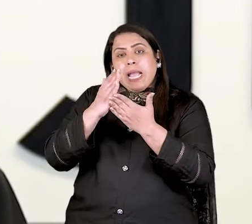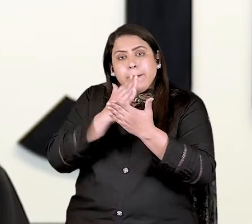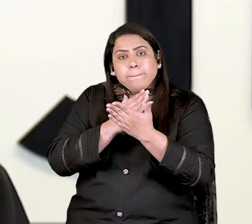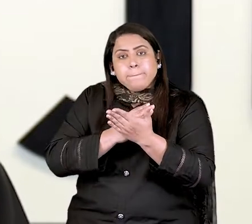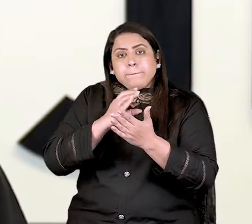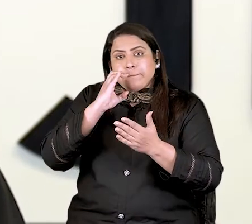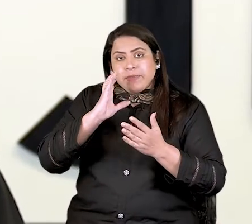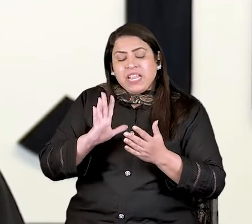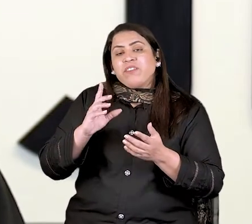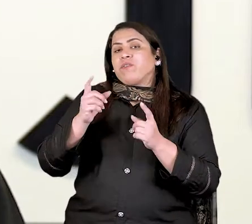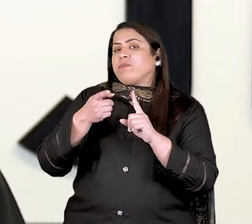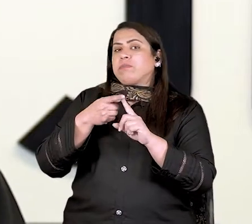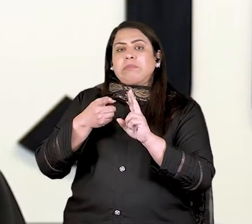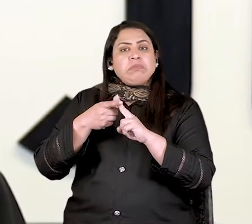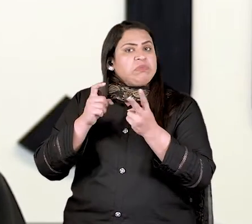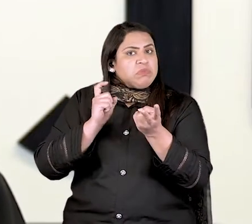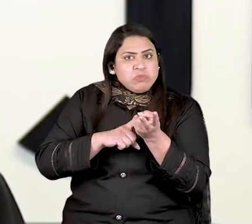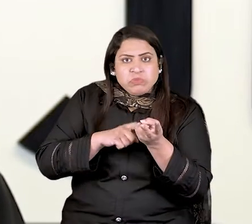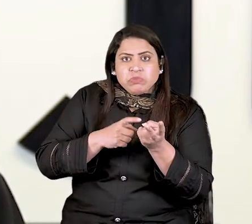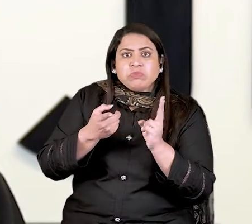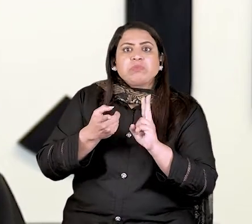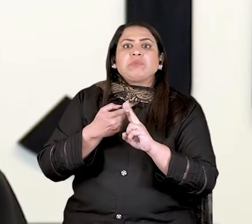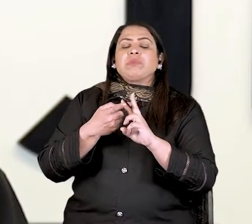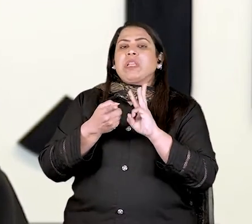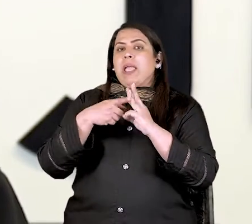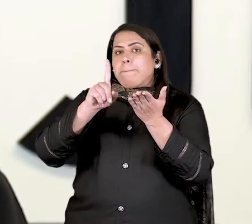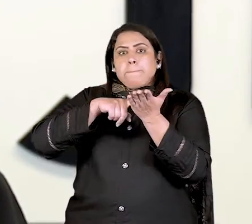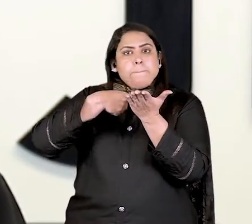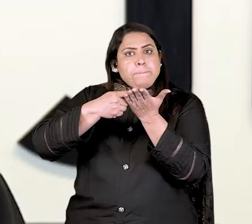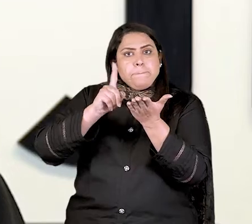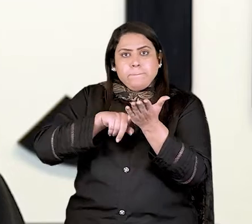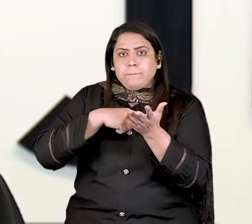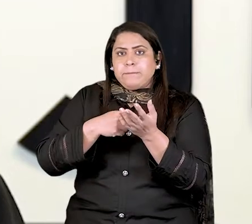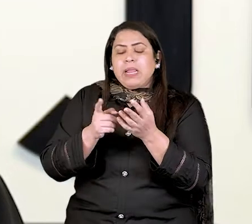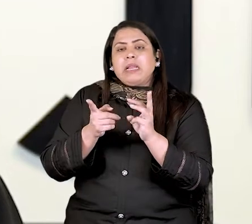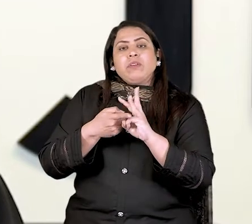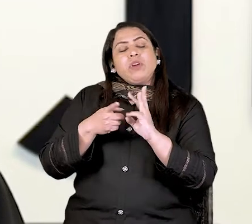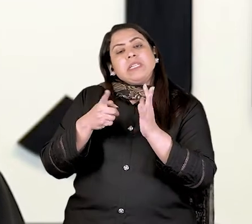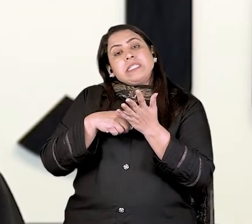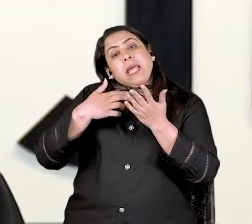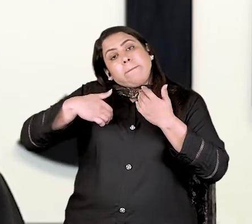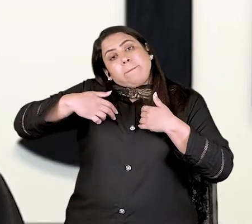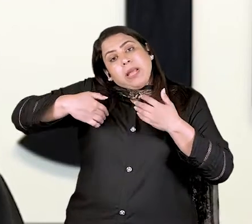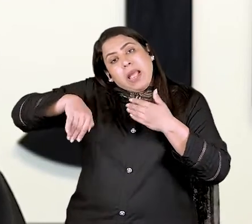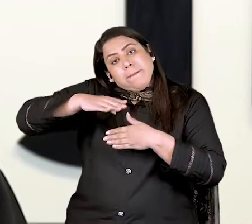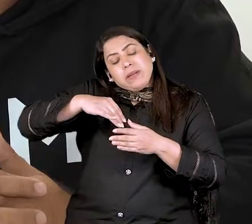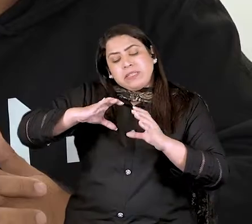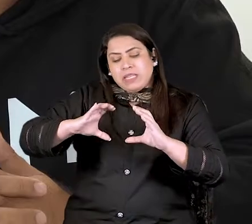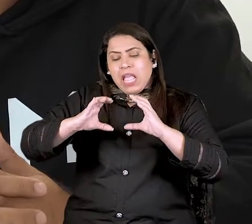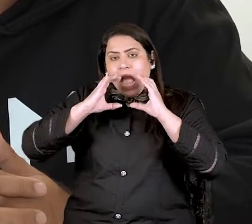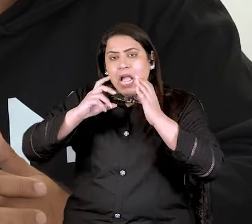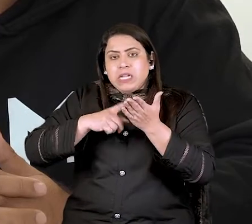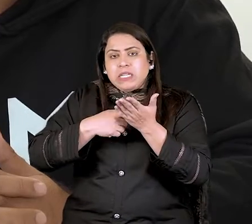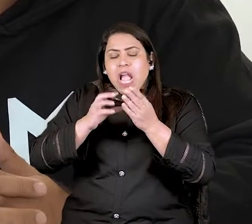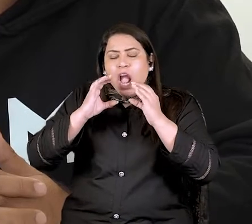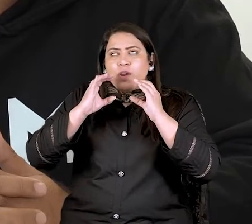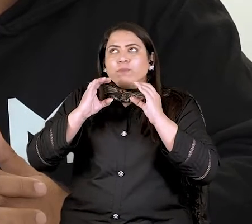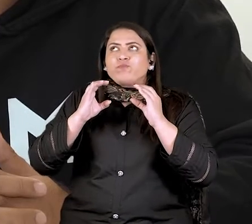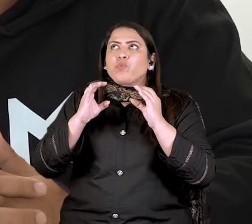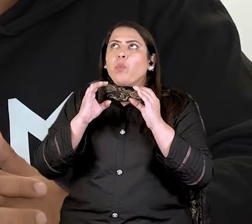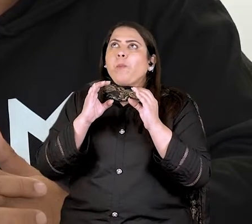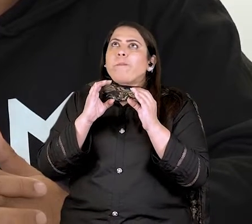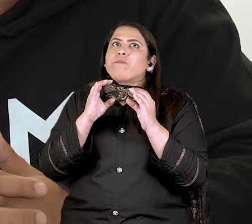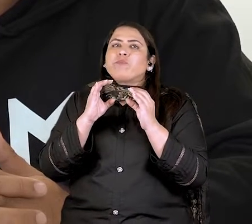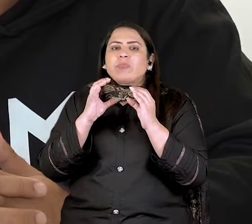already. And we're in a very good position. So that's why we're able to supply the best quality of beef. As well as chicken.